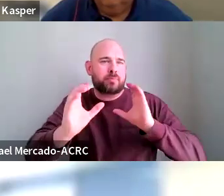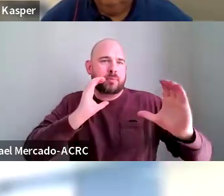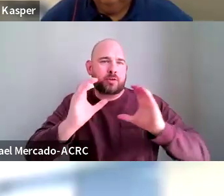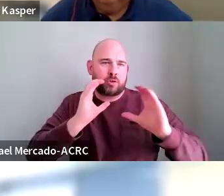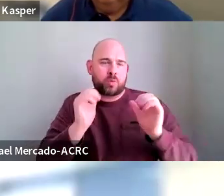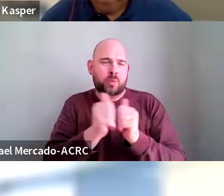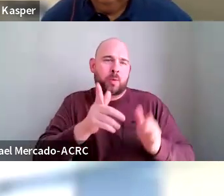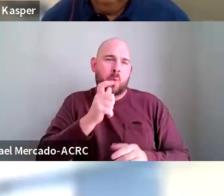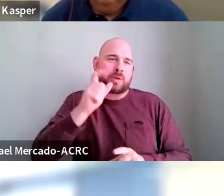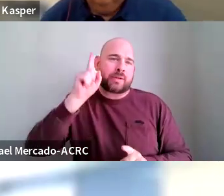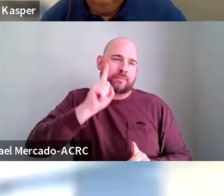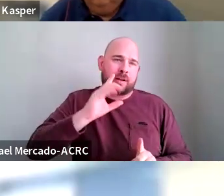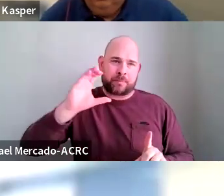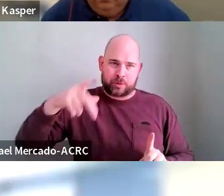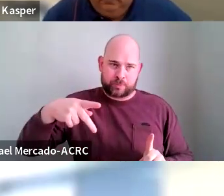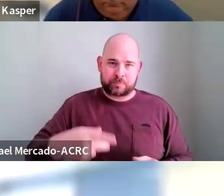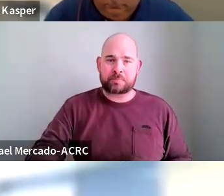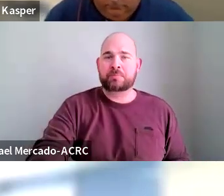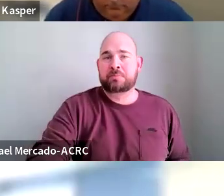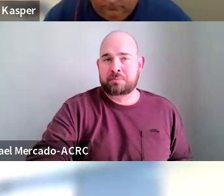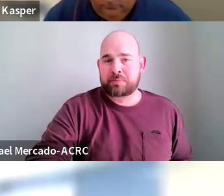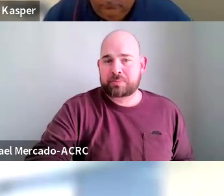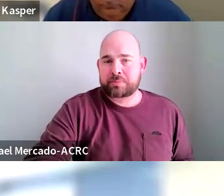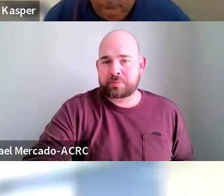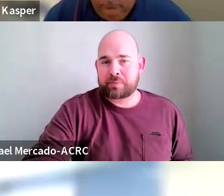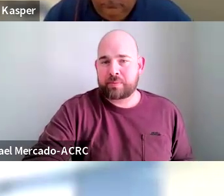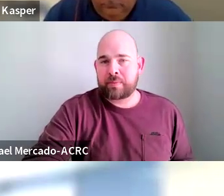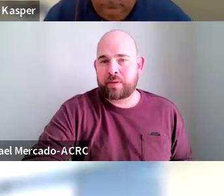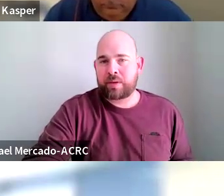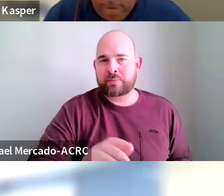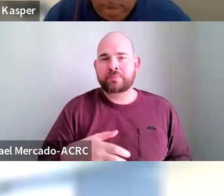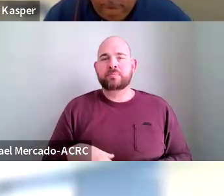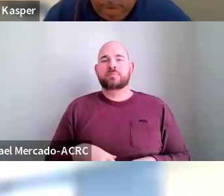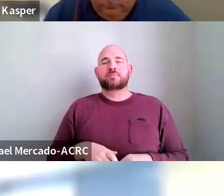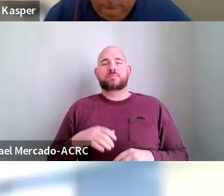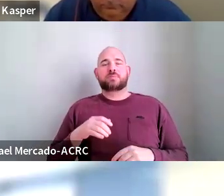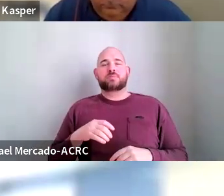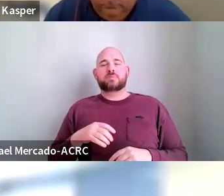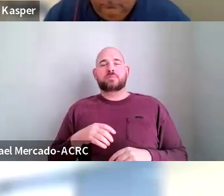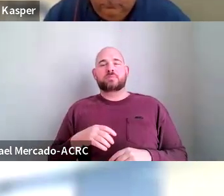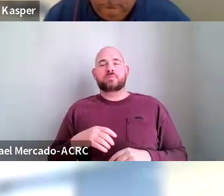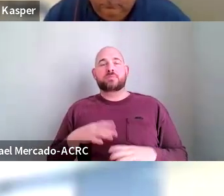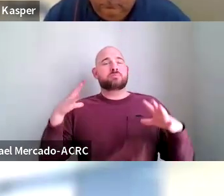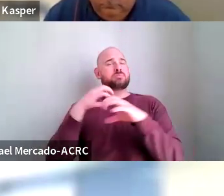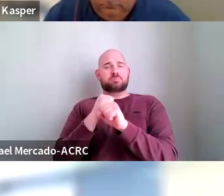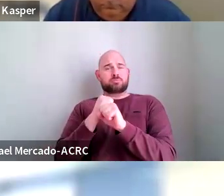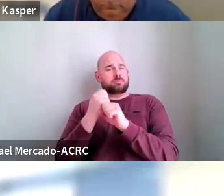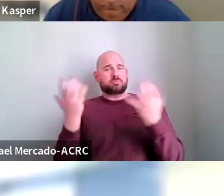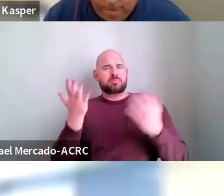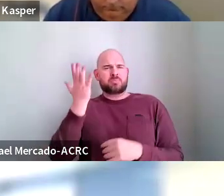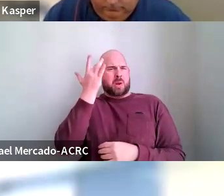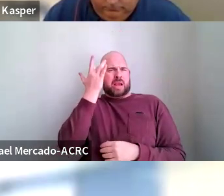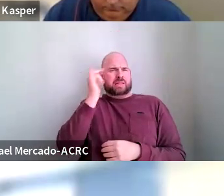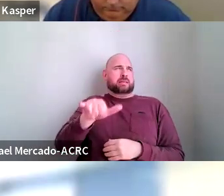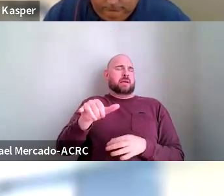who specializes in communication with a person who is deaf and has cerebral palsy, that communication